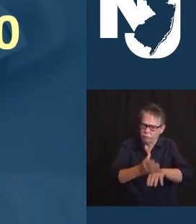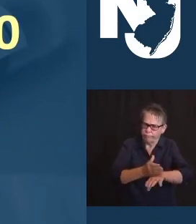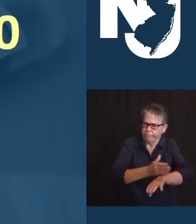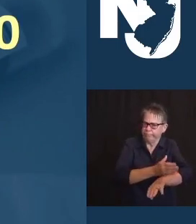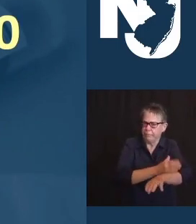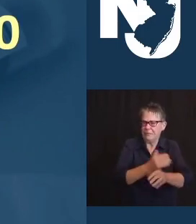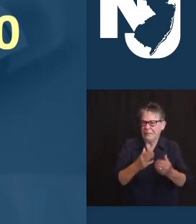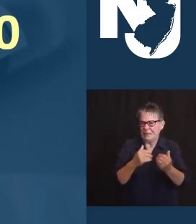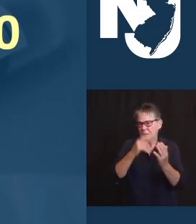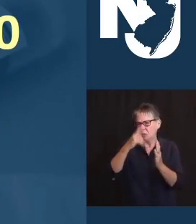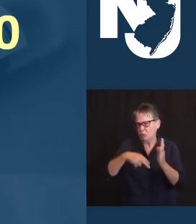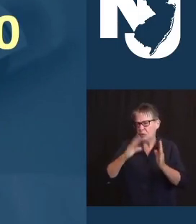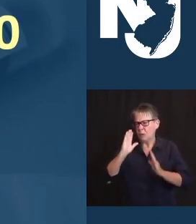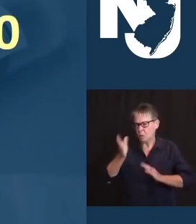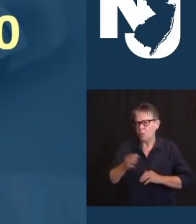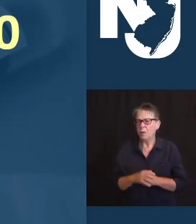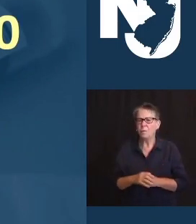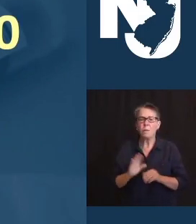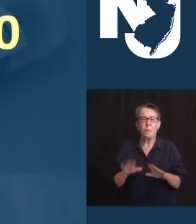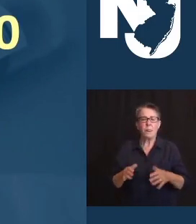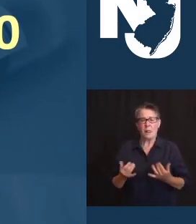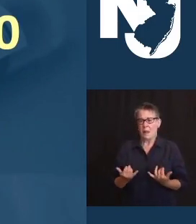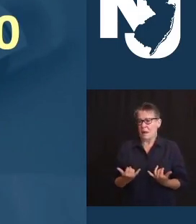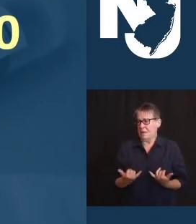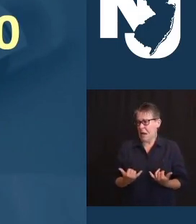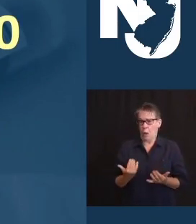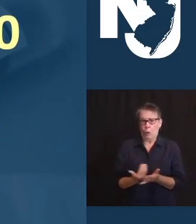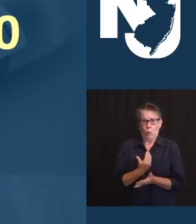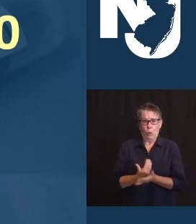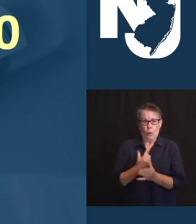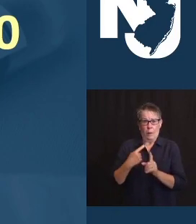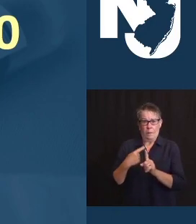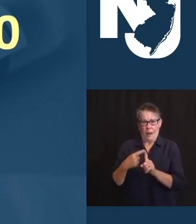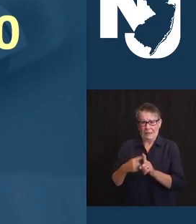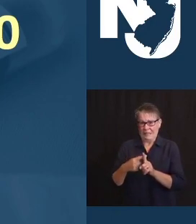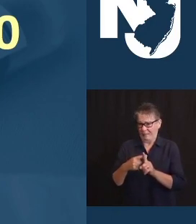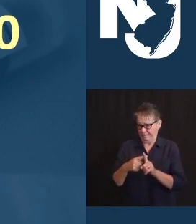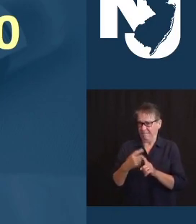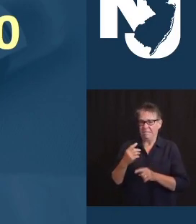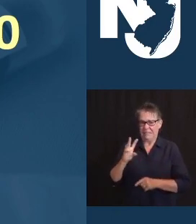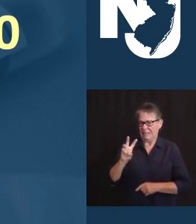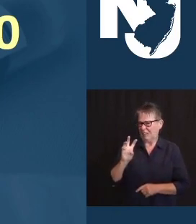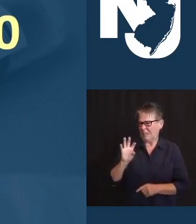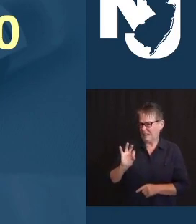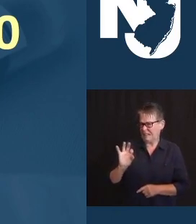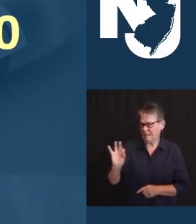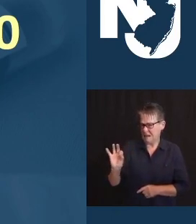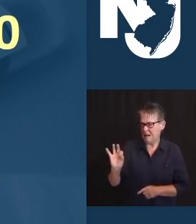699 positive test results, pushing the total number of cases of coronavirus in New Jersey since